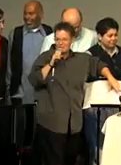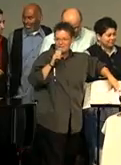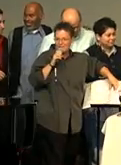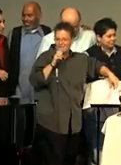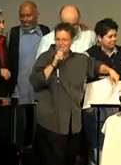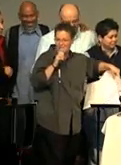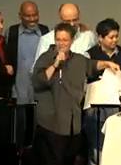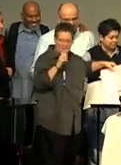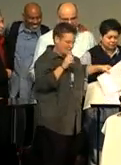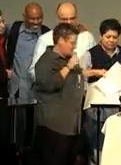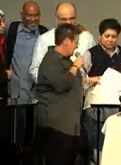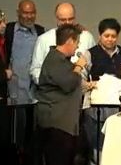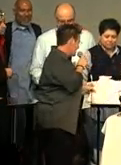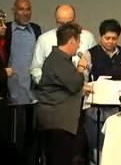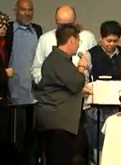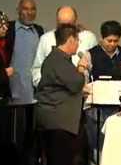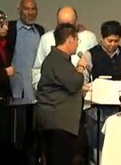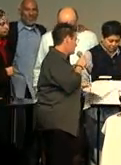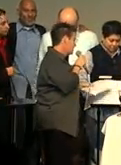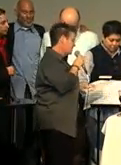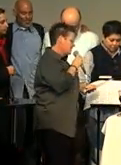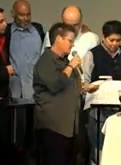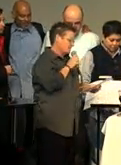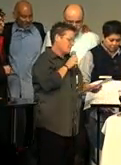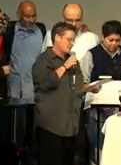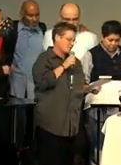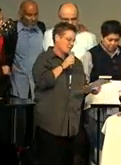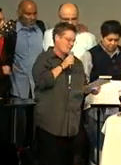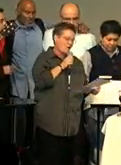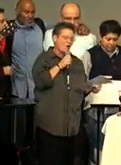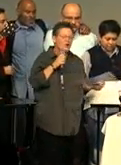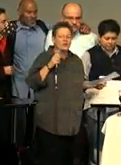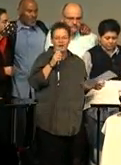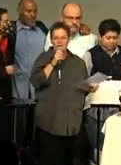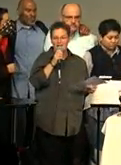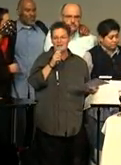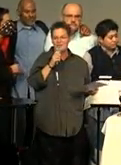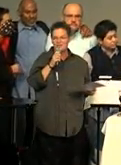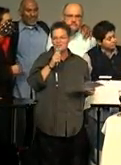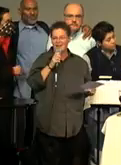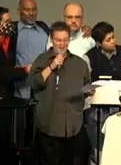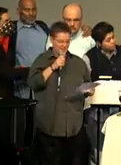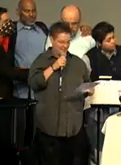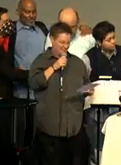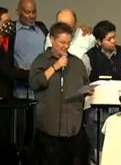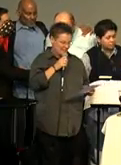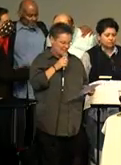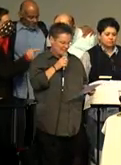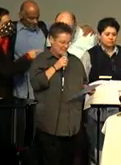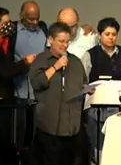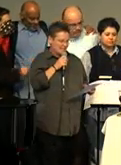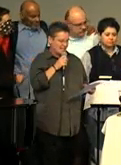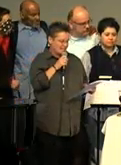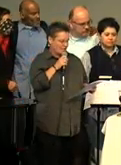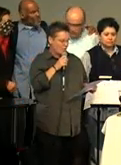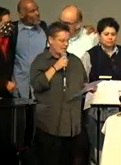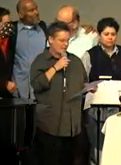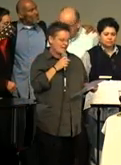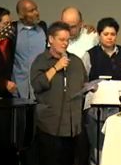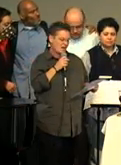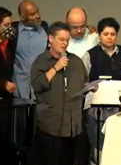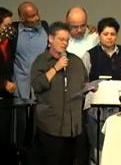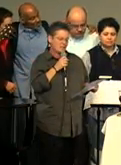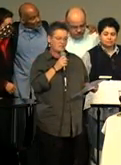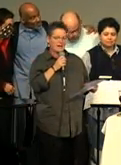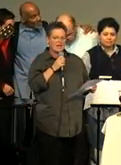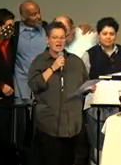wanted to read to you, if you'll bear with me. It says, worship is the submission of all our nature to God. It's the quickening